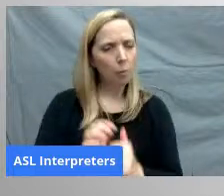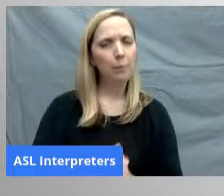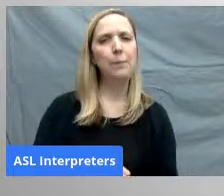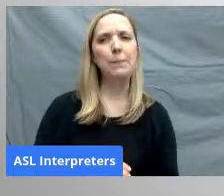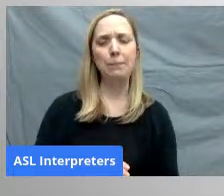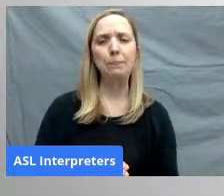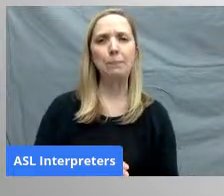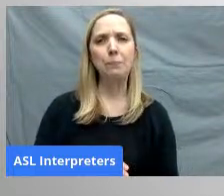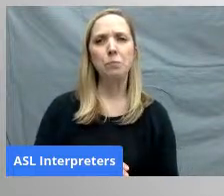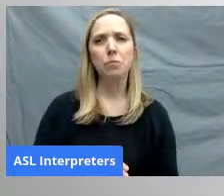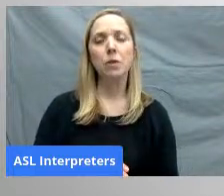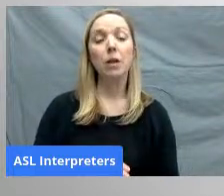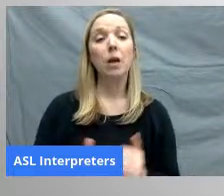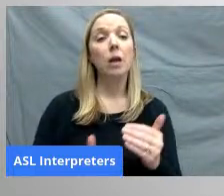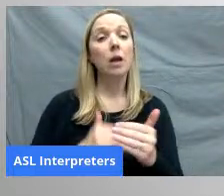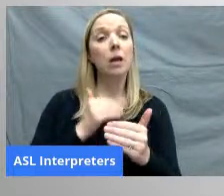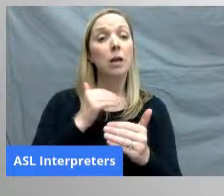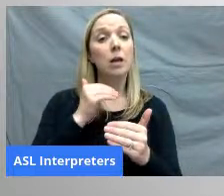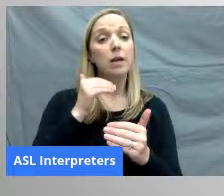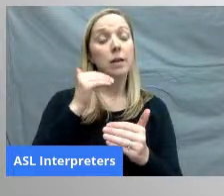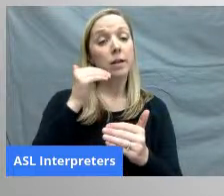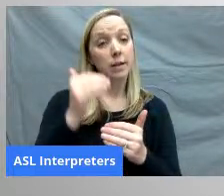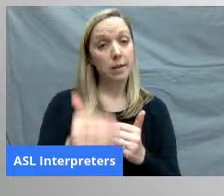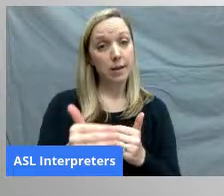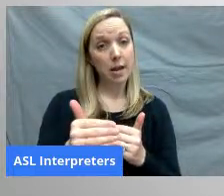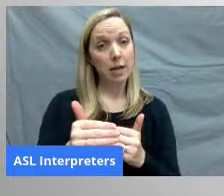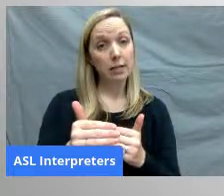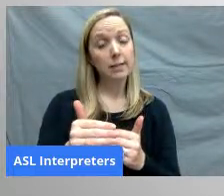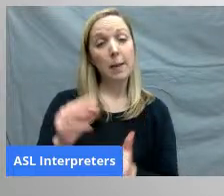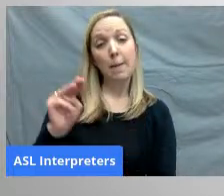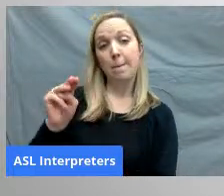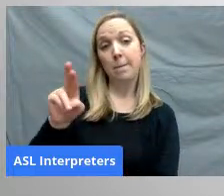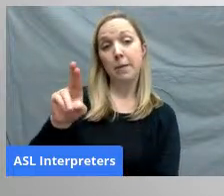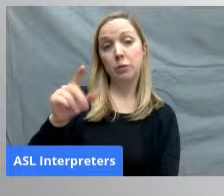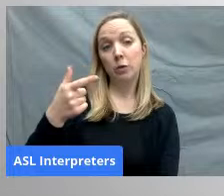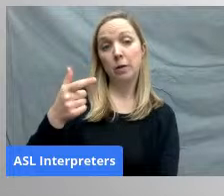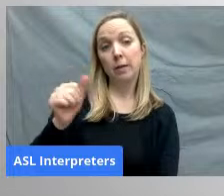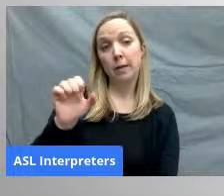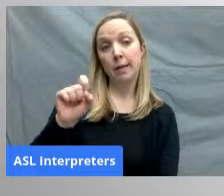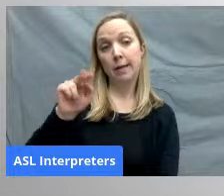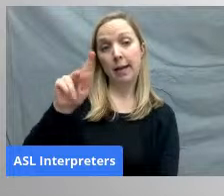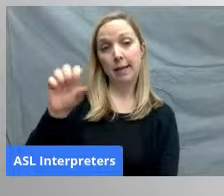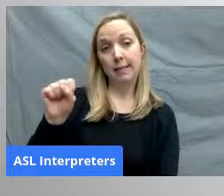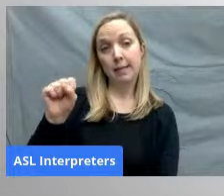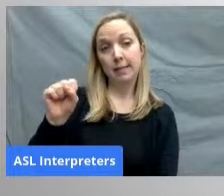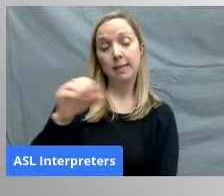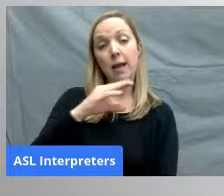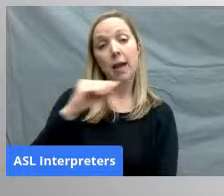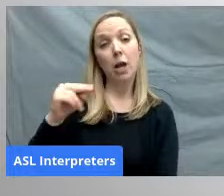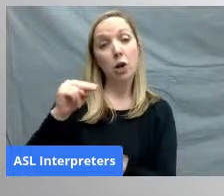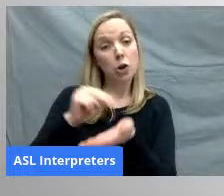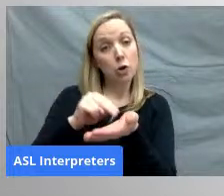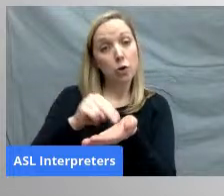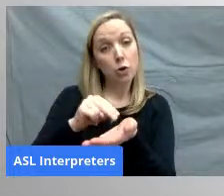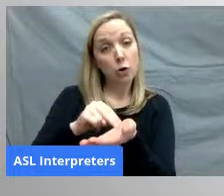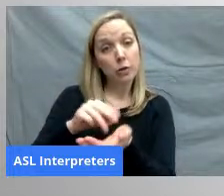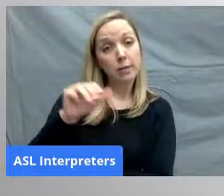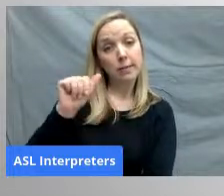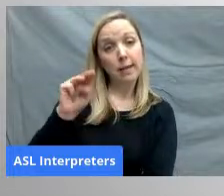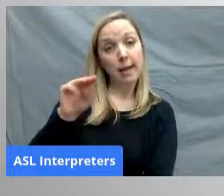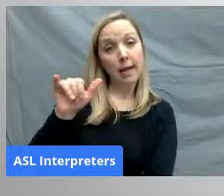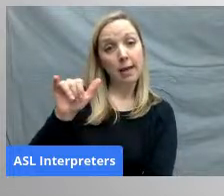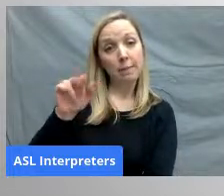Next, I have Mr. Gaskins is available, as is Nurse Amy Rourke, to talk with you about our